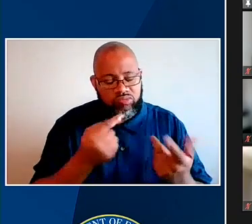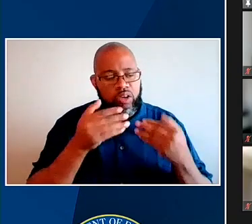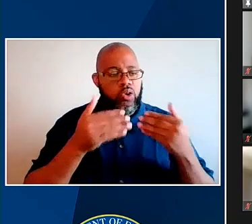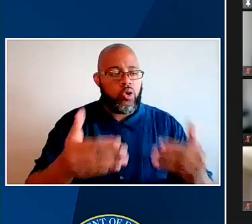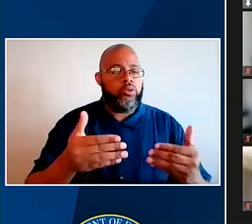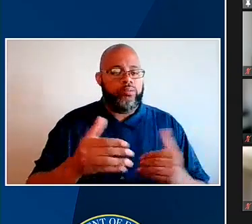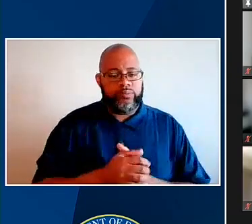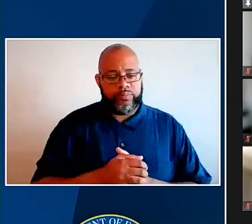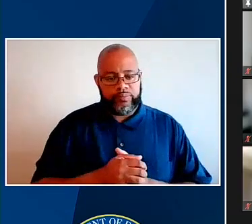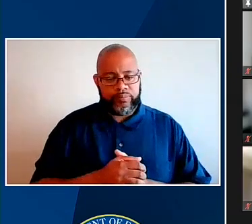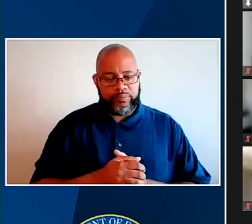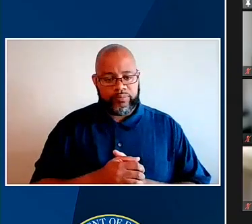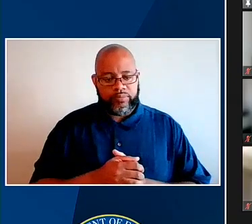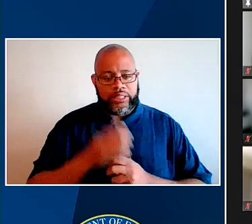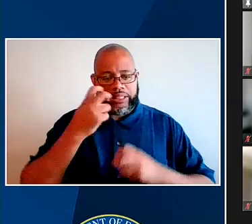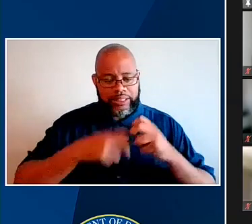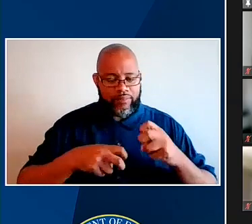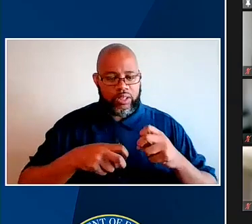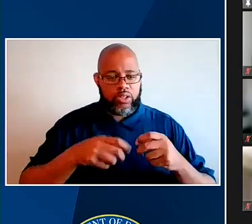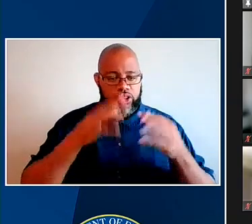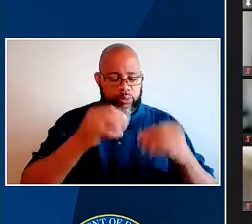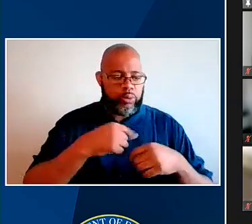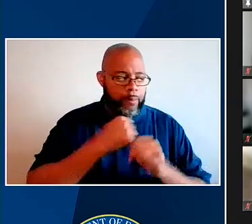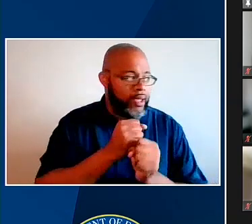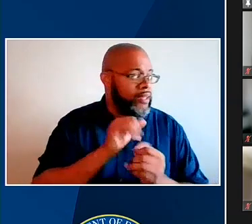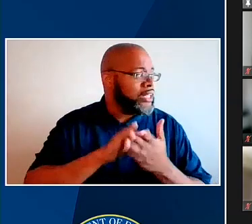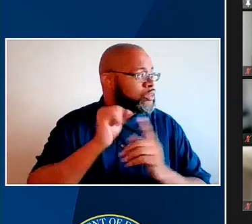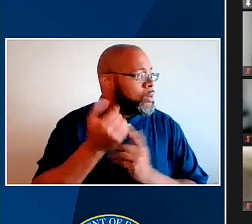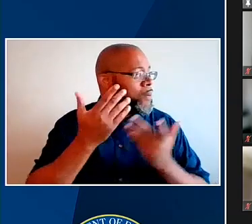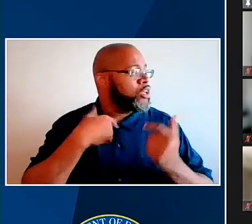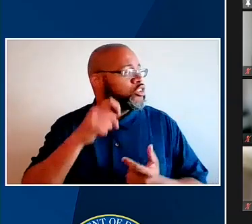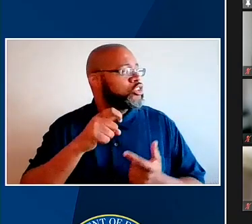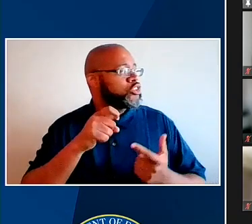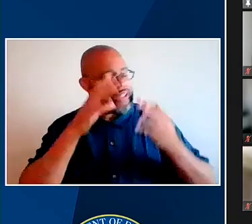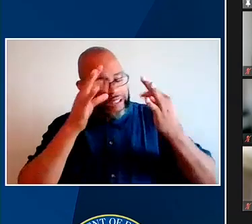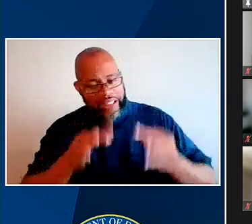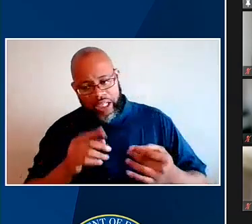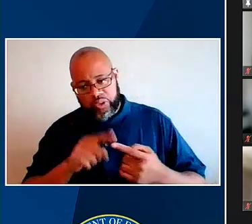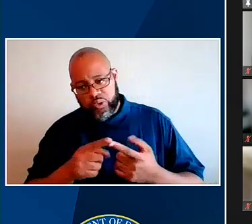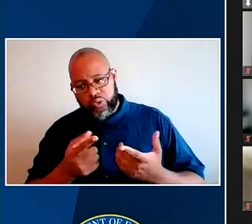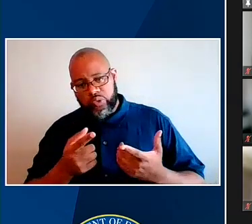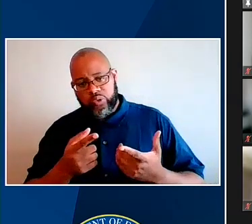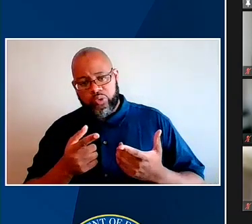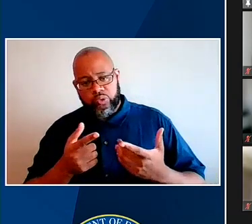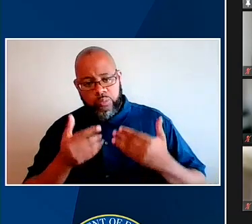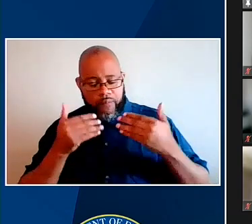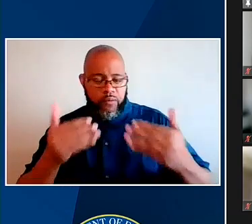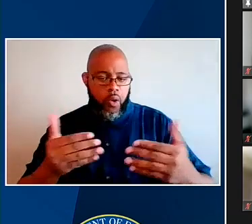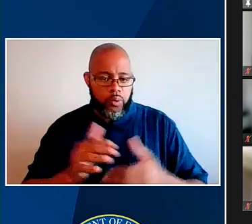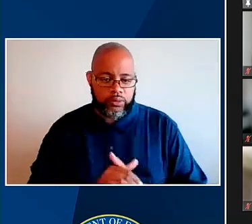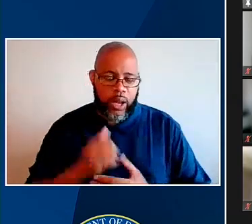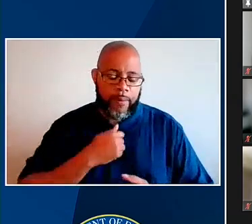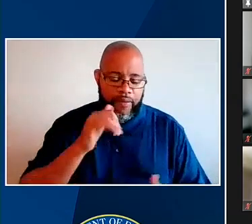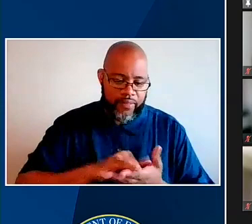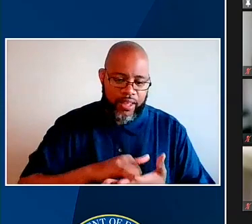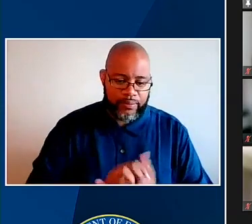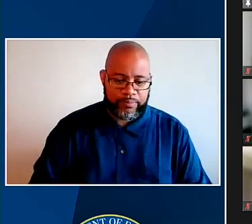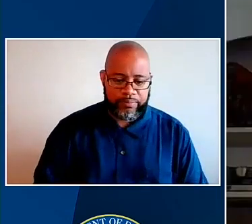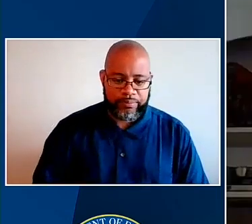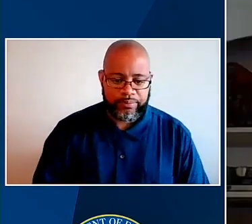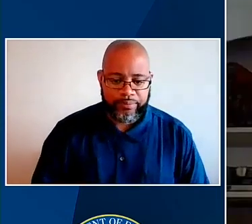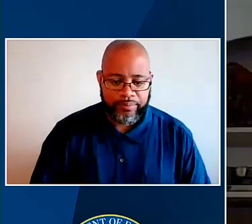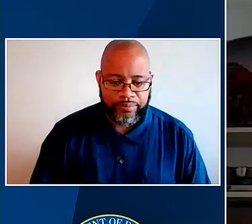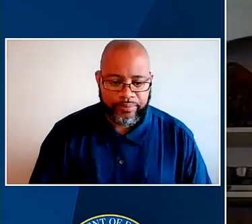always a difficult determination to make. And in this case, maybe I should have opted for moving forward. So I apologize if I didn't do that, but there